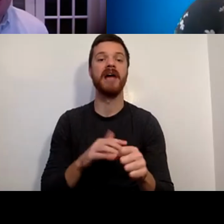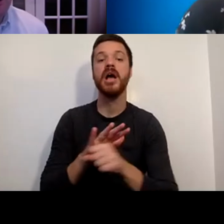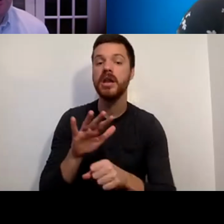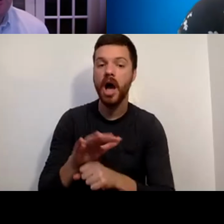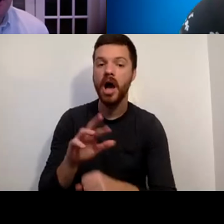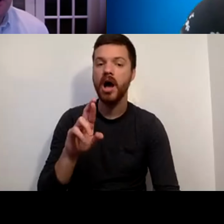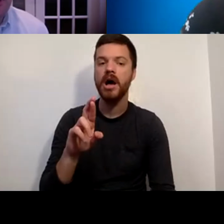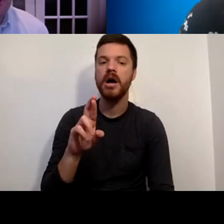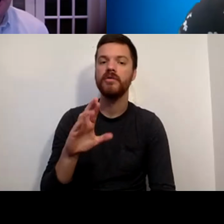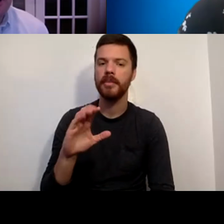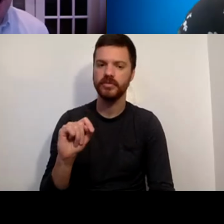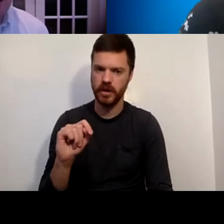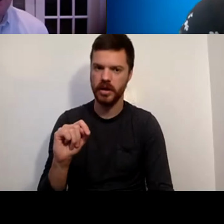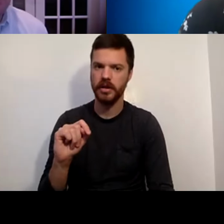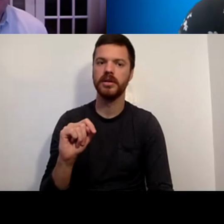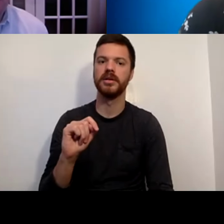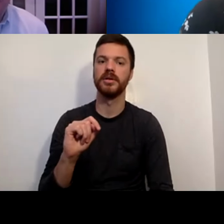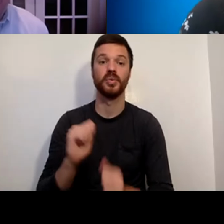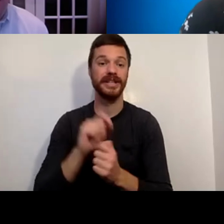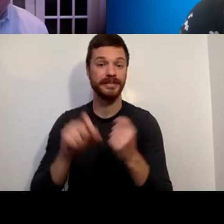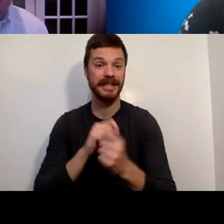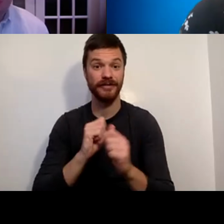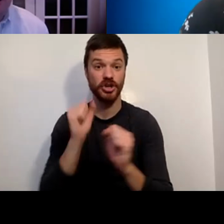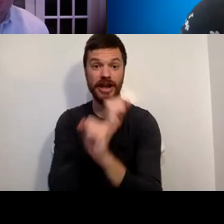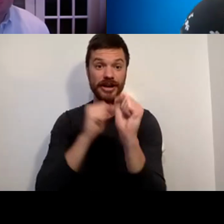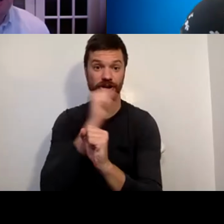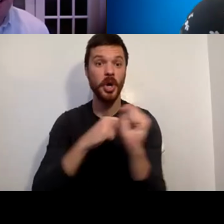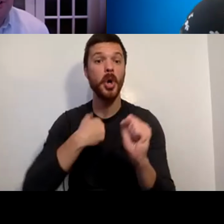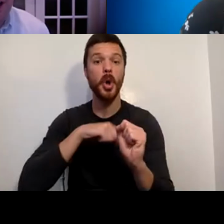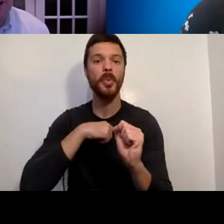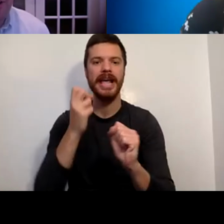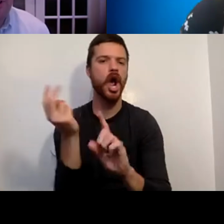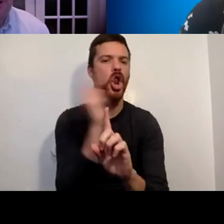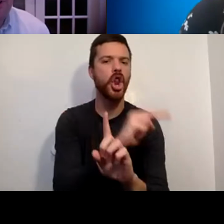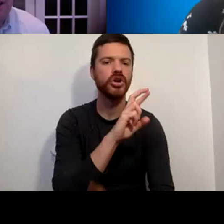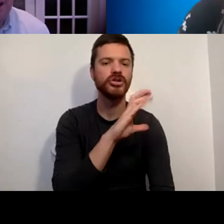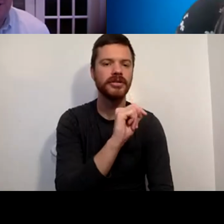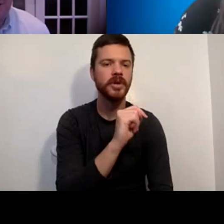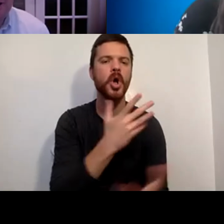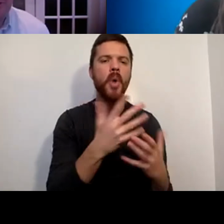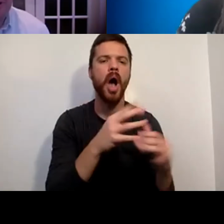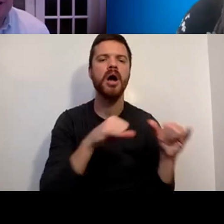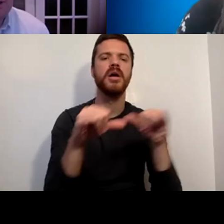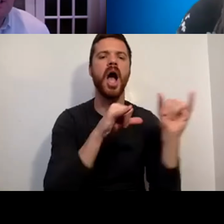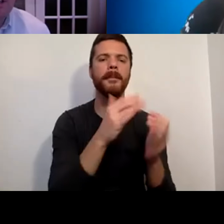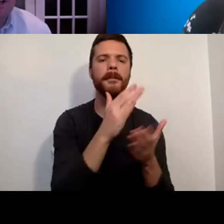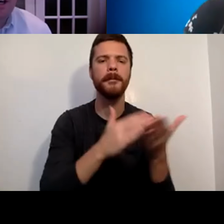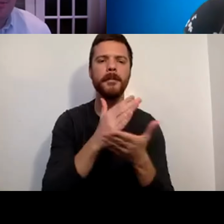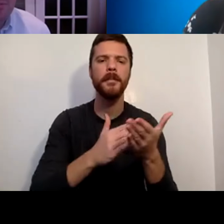trials that use, you know, specific strategies, we can cull from those randomized trials the common elements that are effective